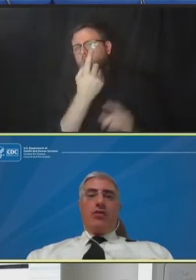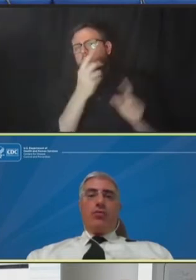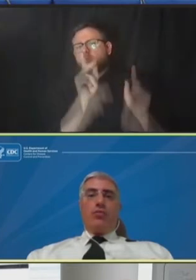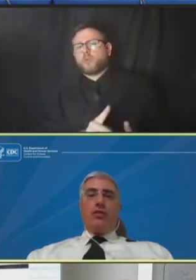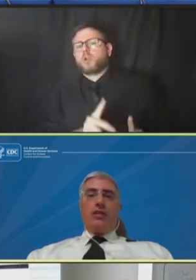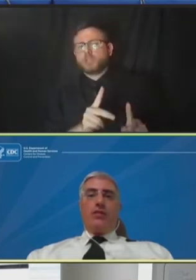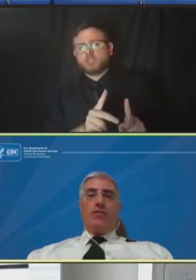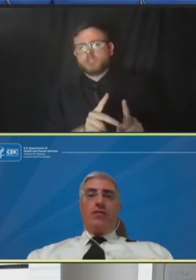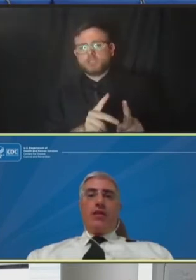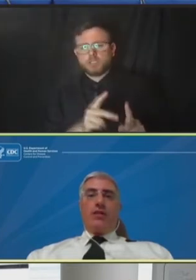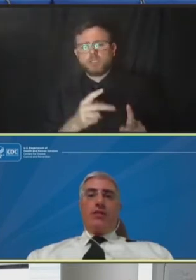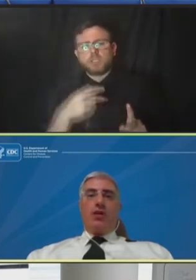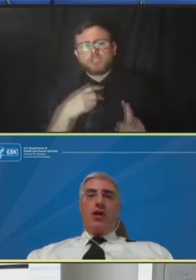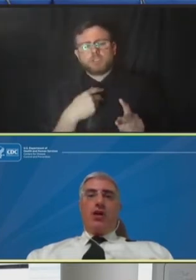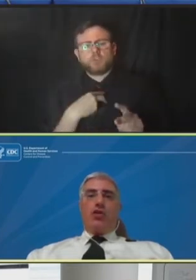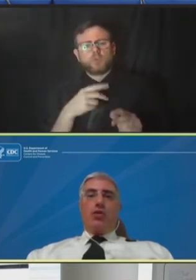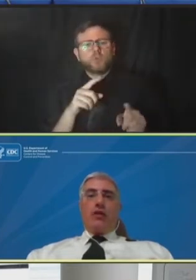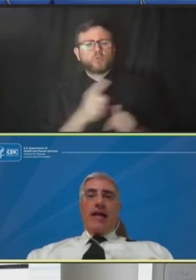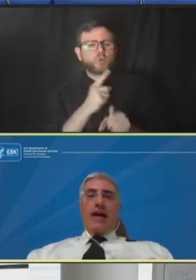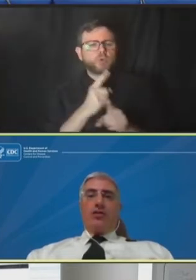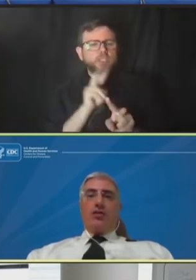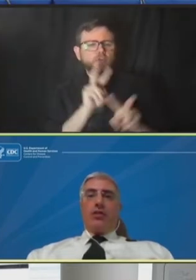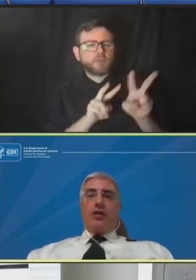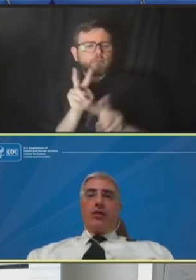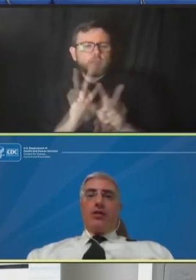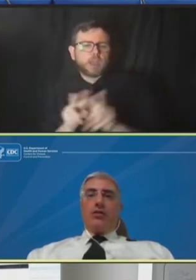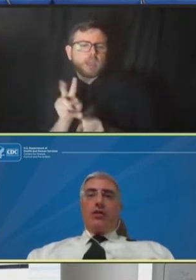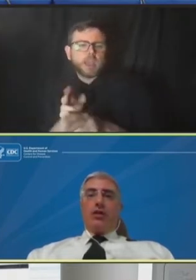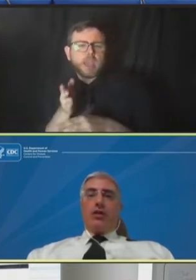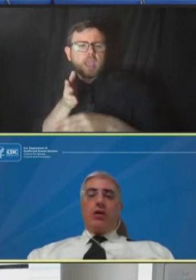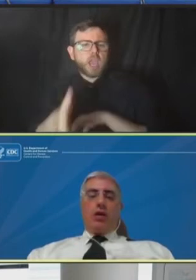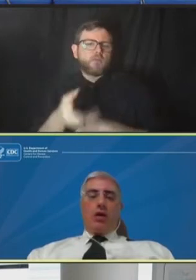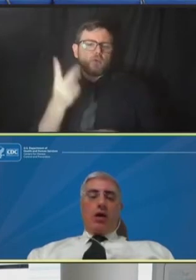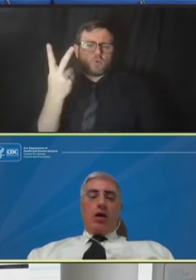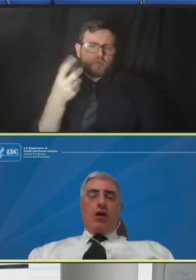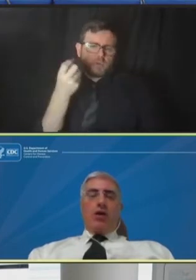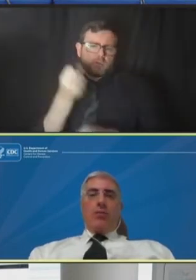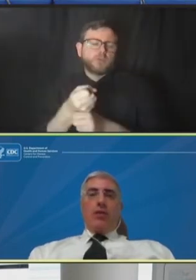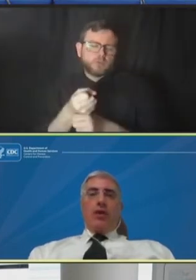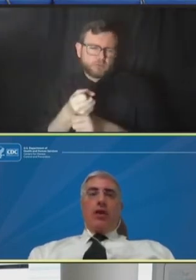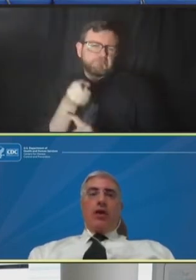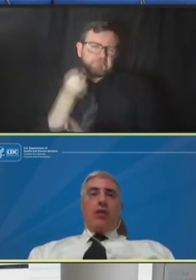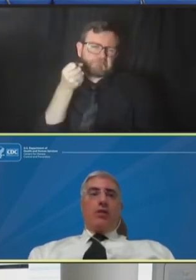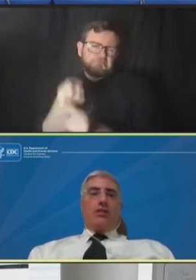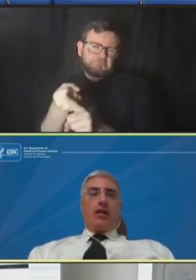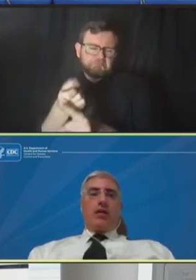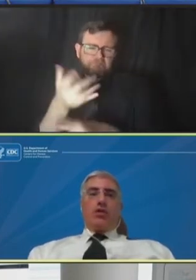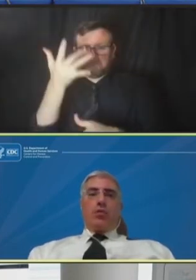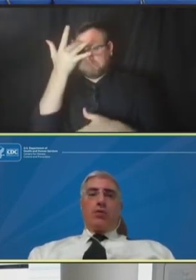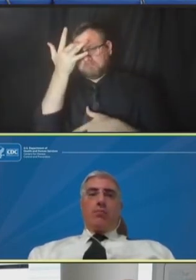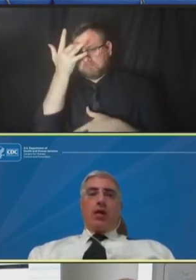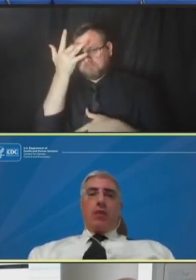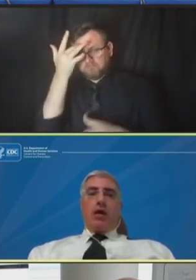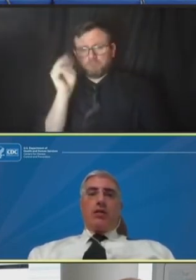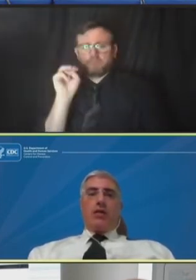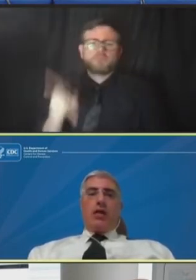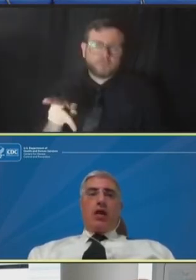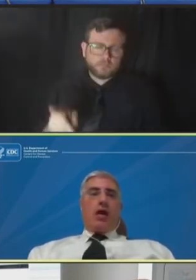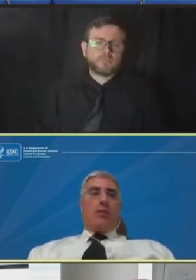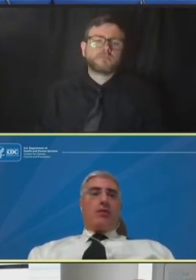identified through routine surveillance shortly after completing the 2-year monitoring period and was diagnosed with